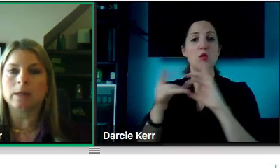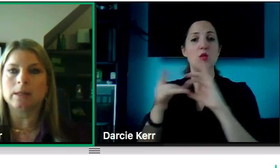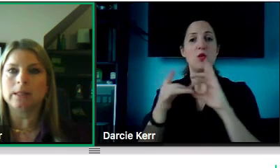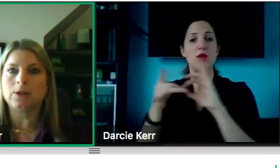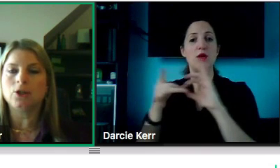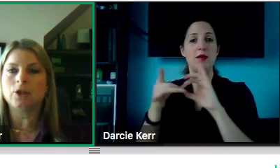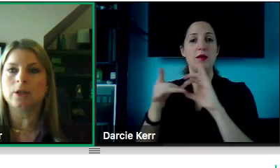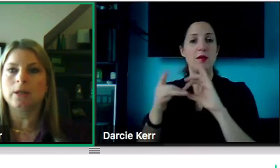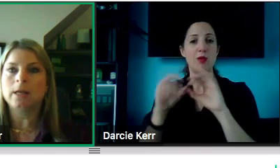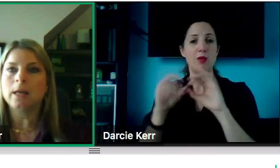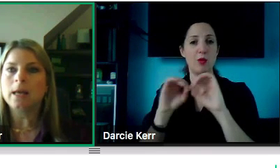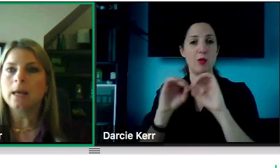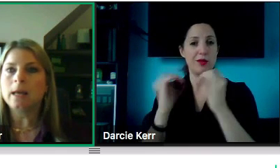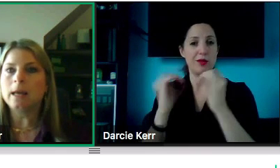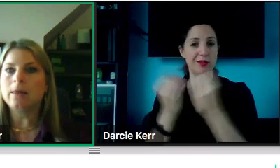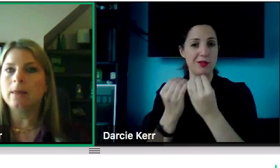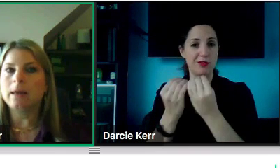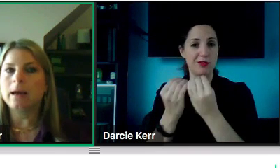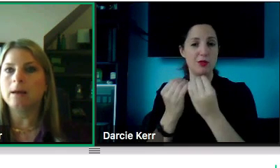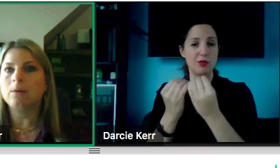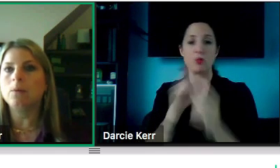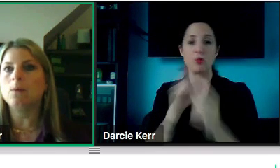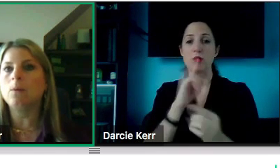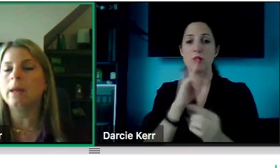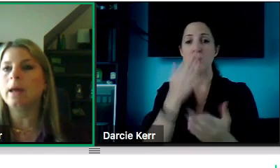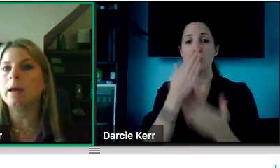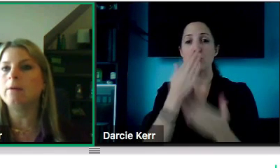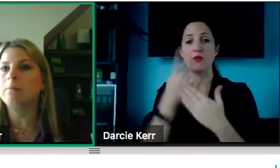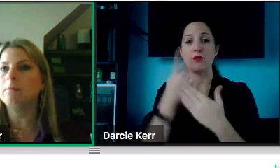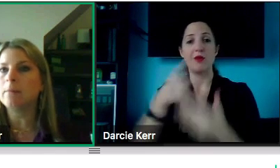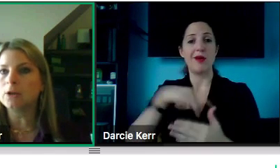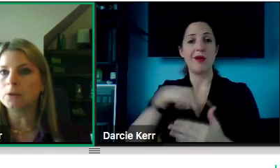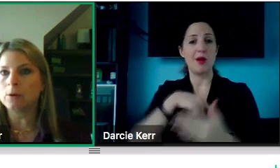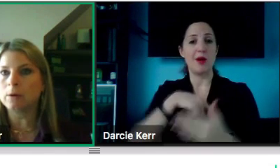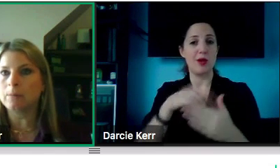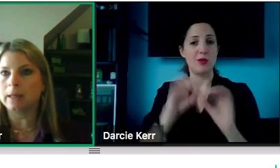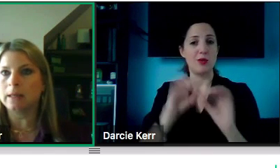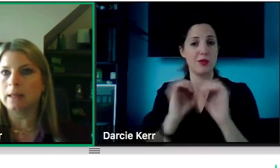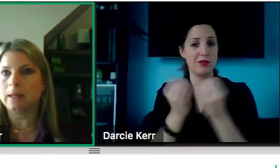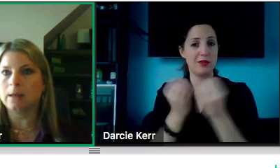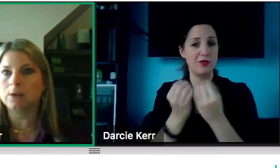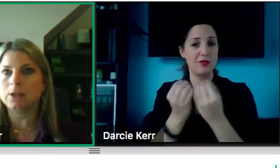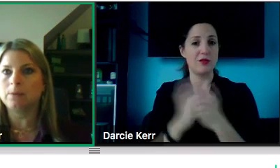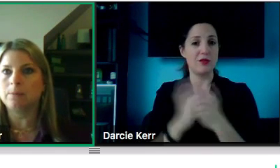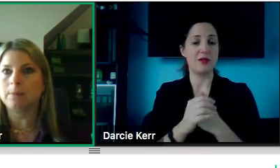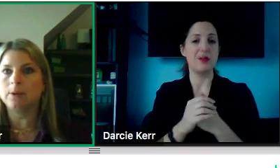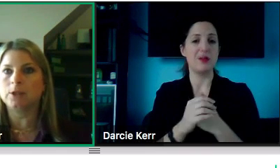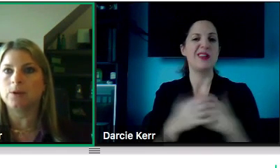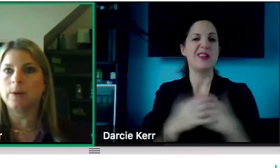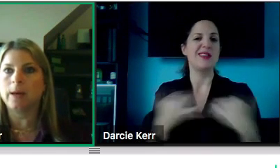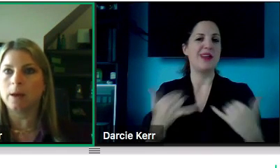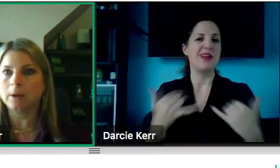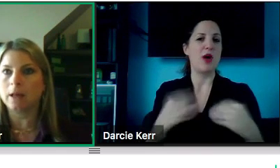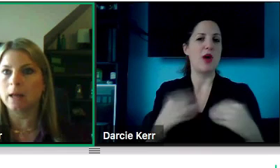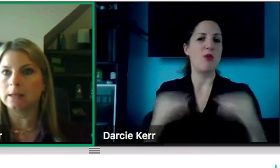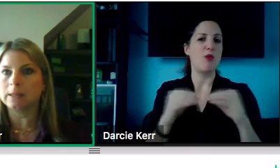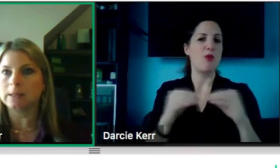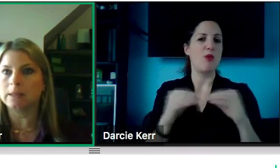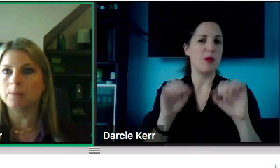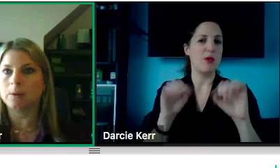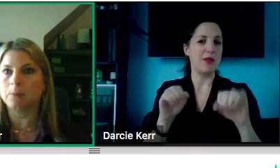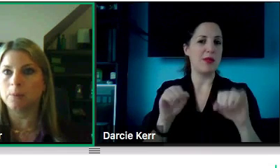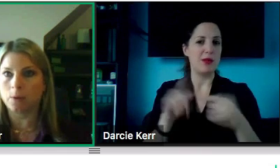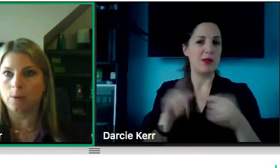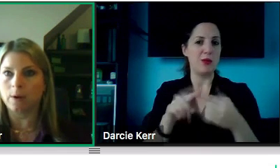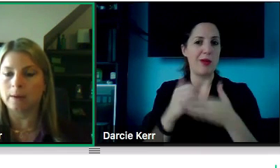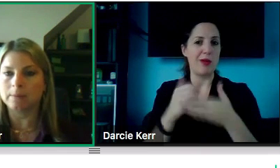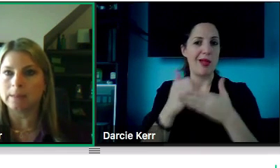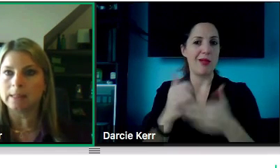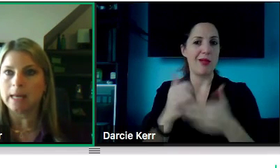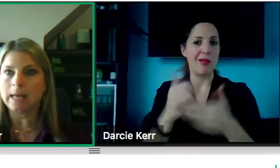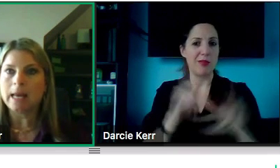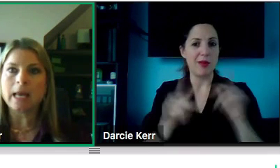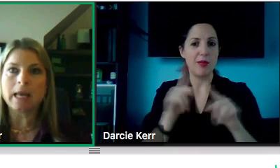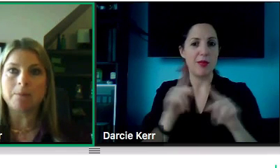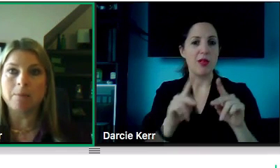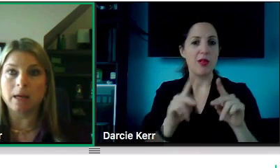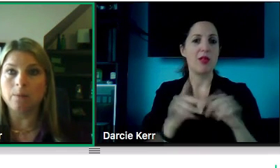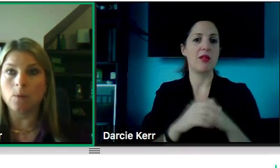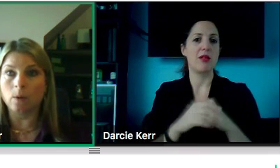our organization in that we have much more ability to be able to help clients in our